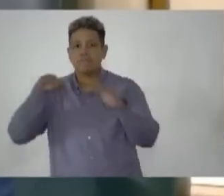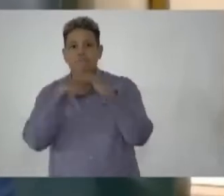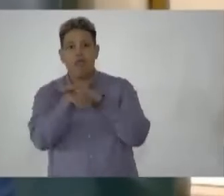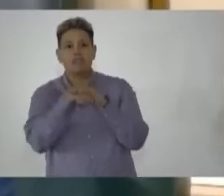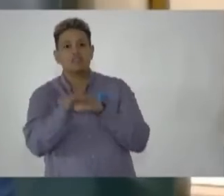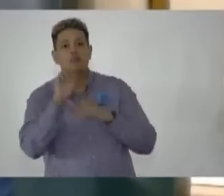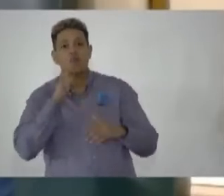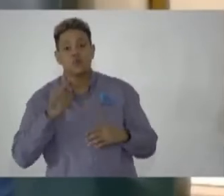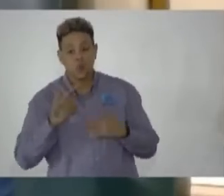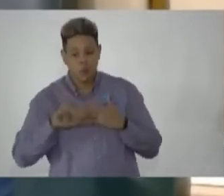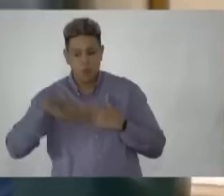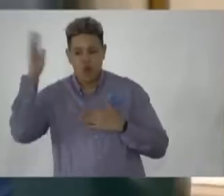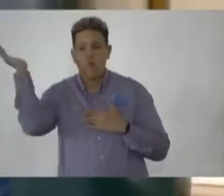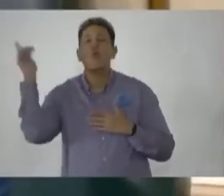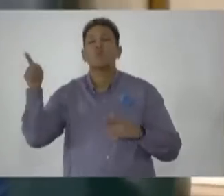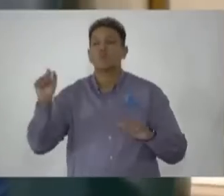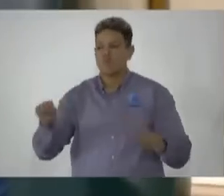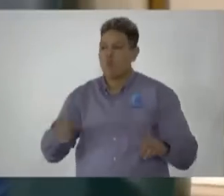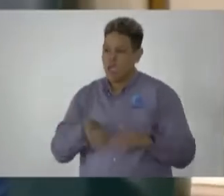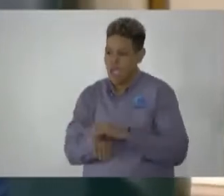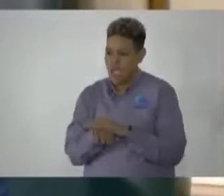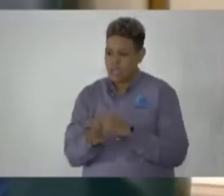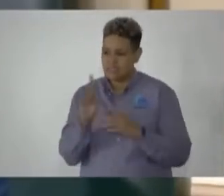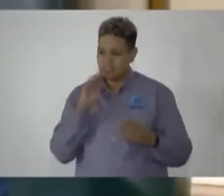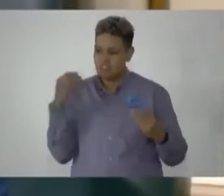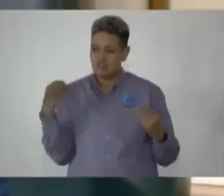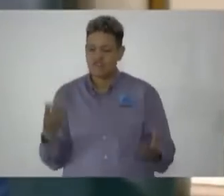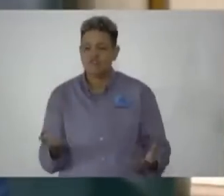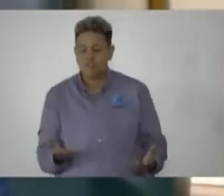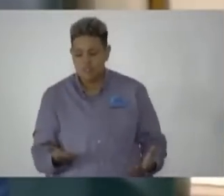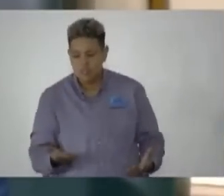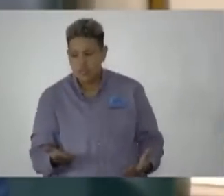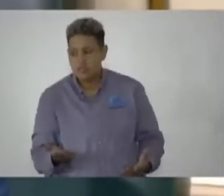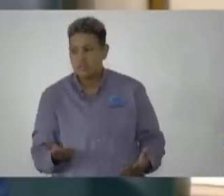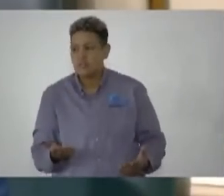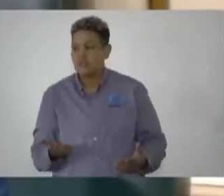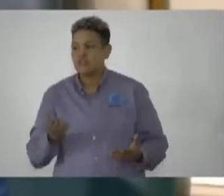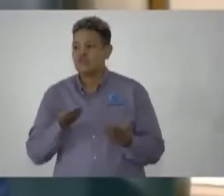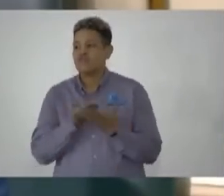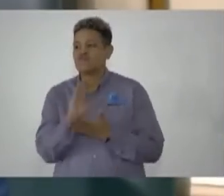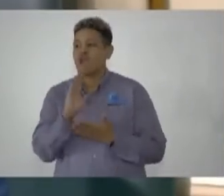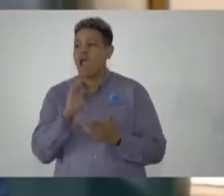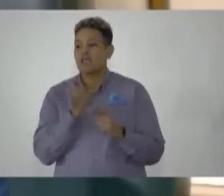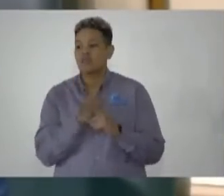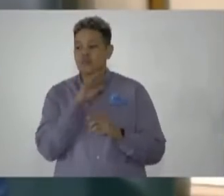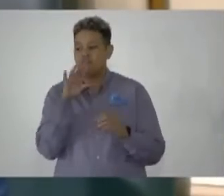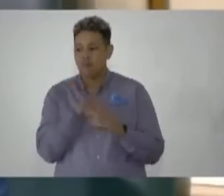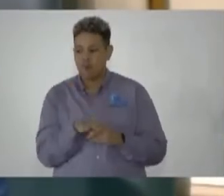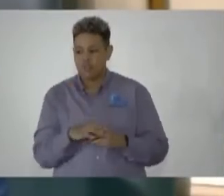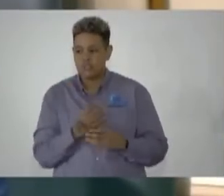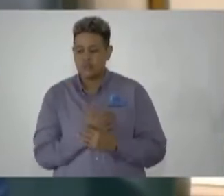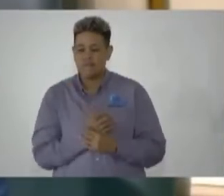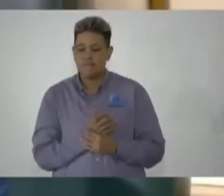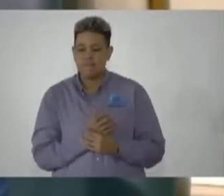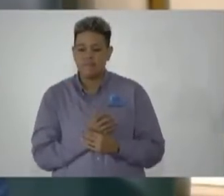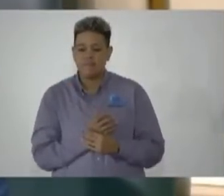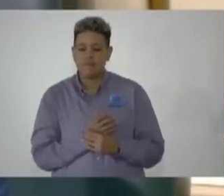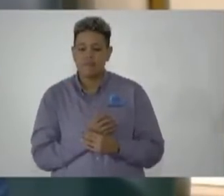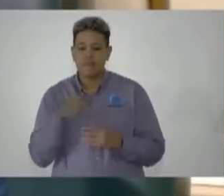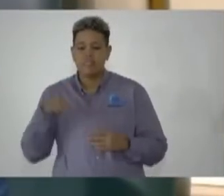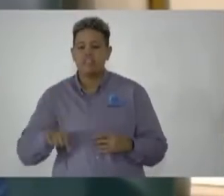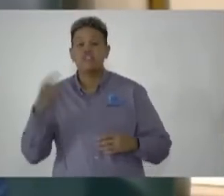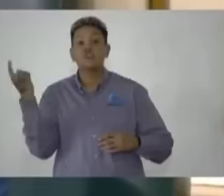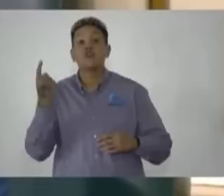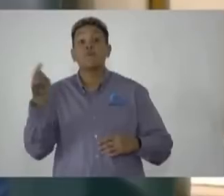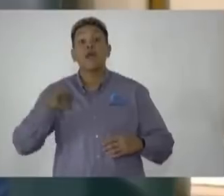were 21 and older, were given granted the right to vote. And this is something